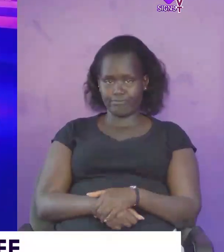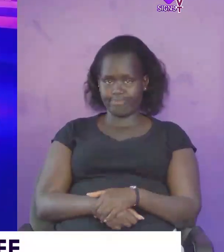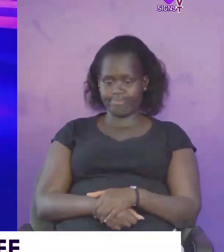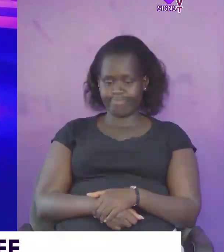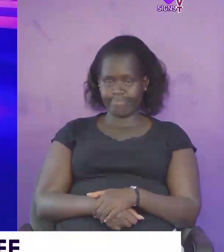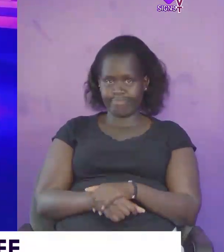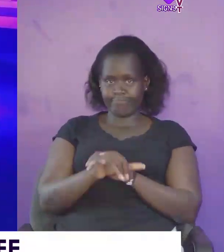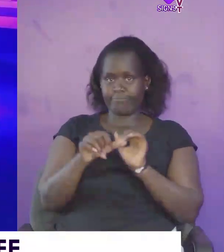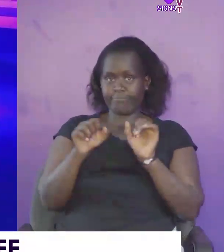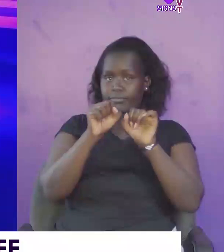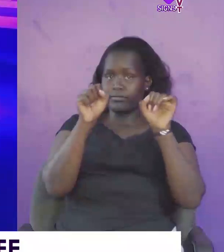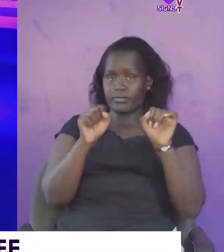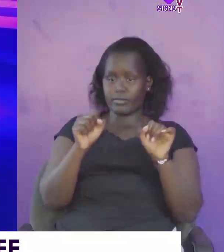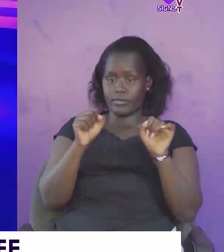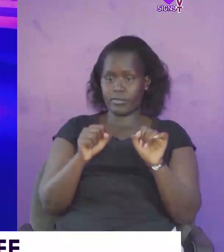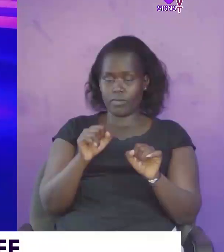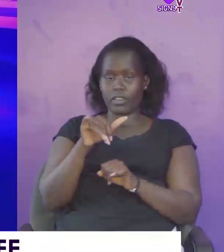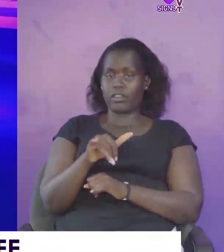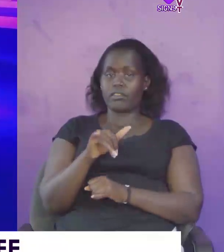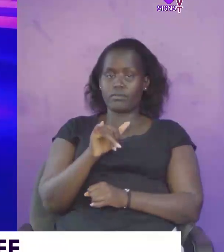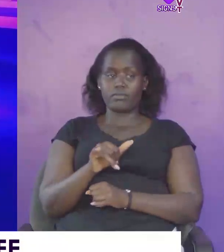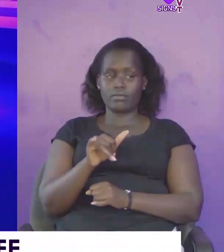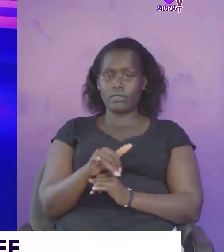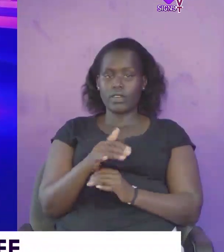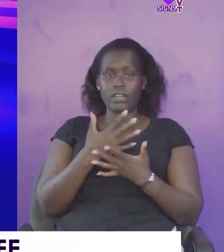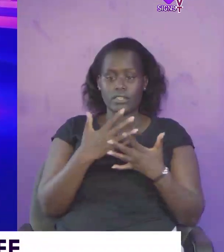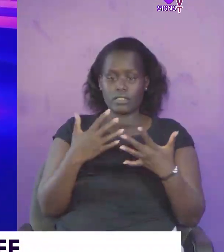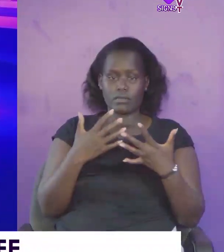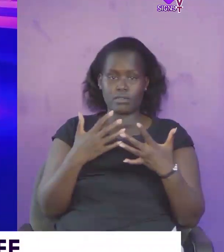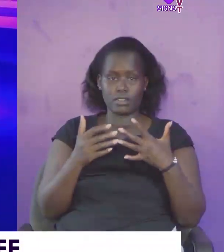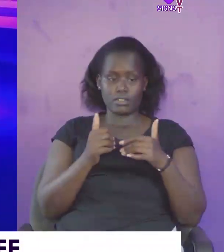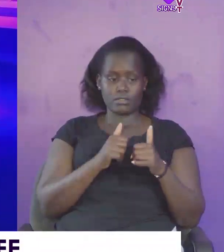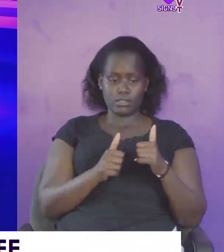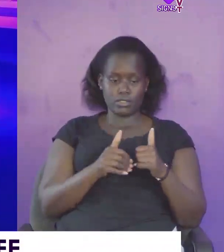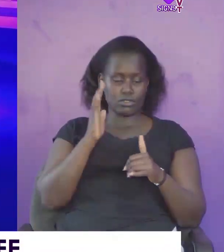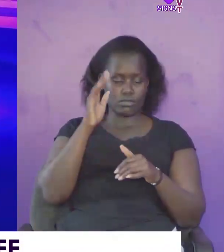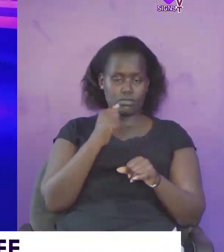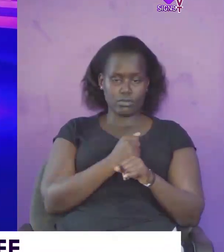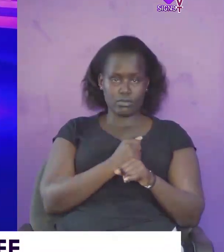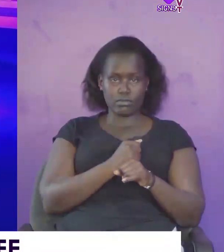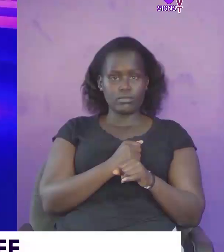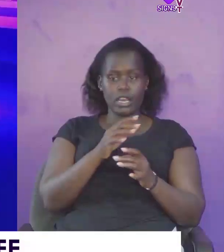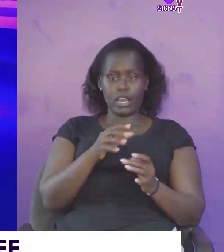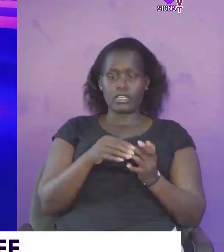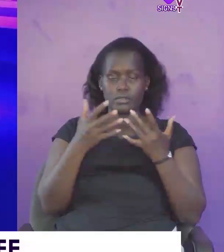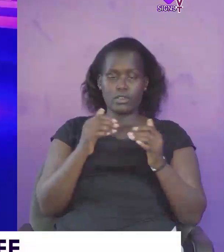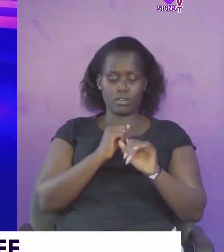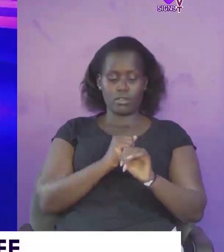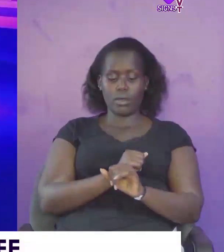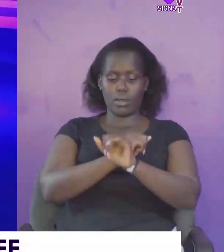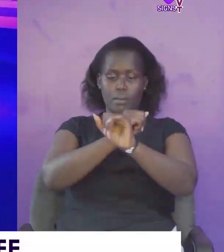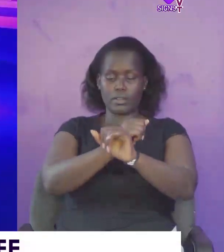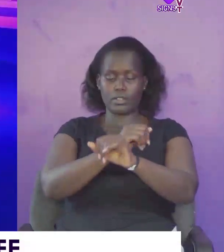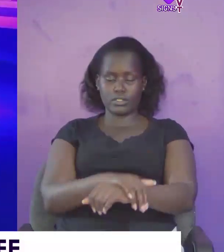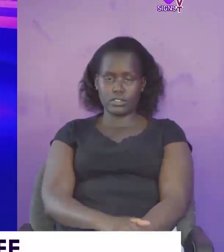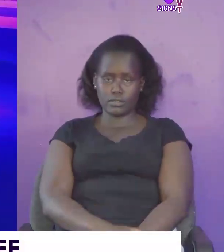the systemic hegemony, that domination is something that would go a long way, especially in the protection And